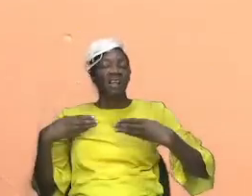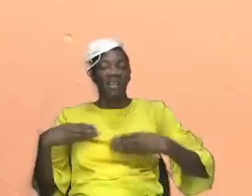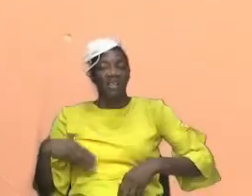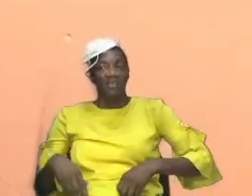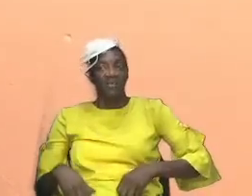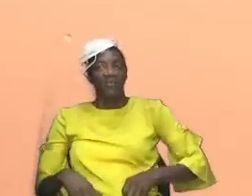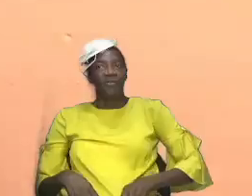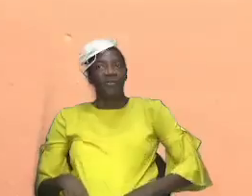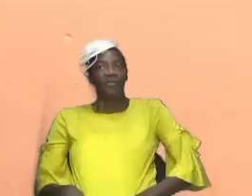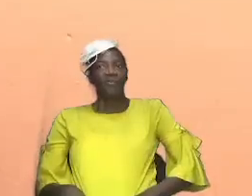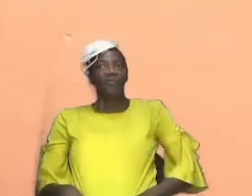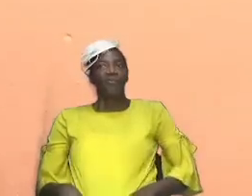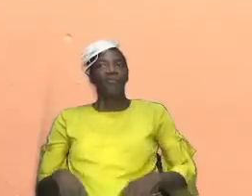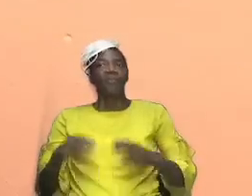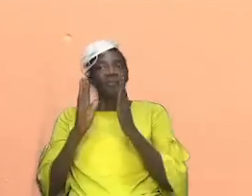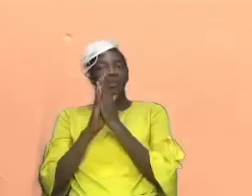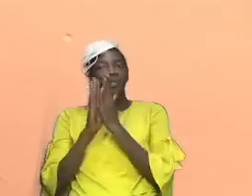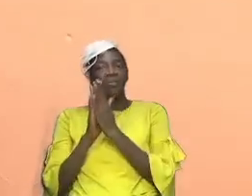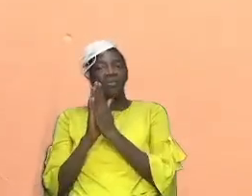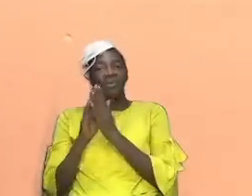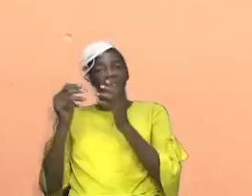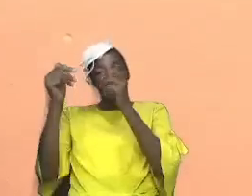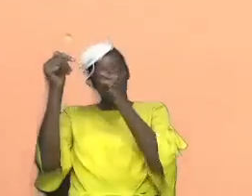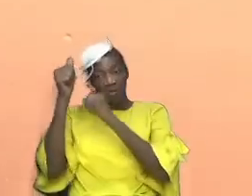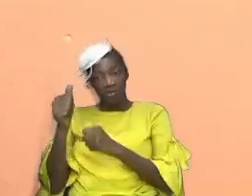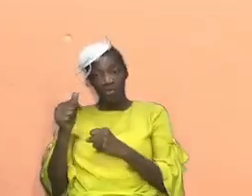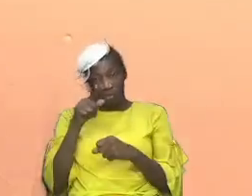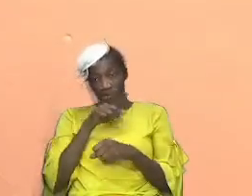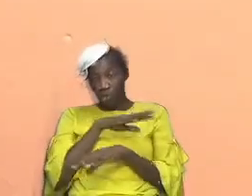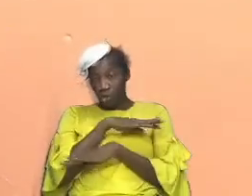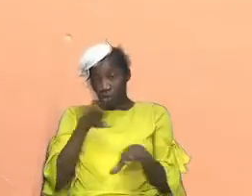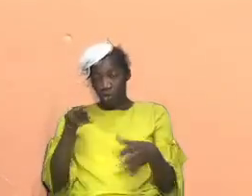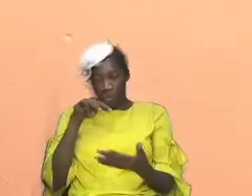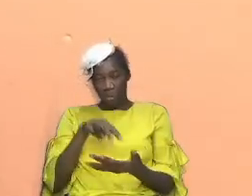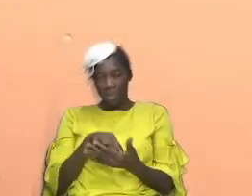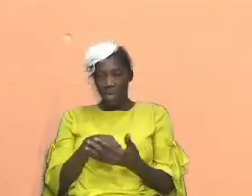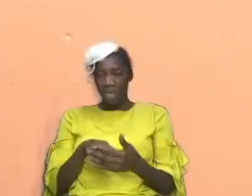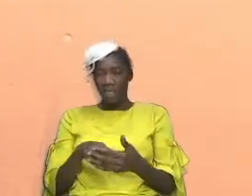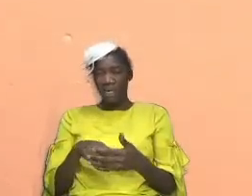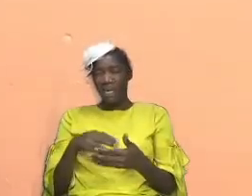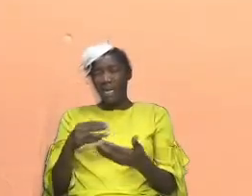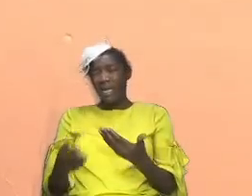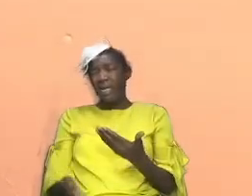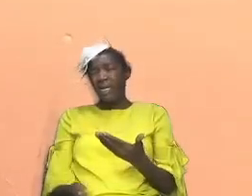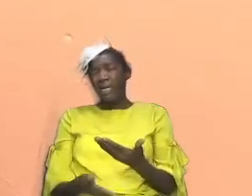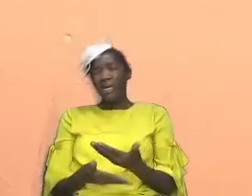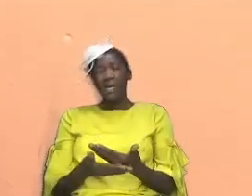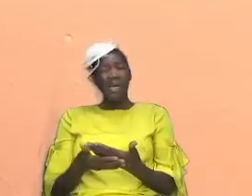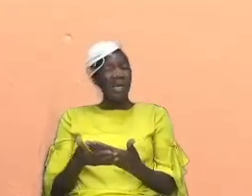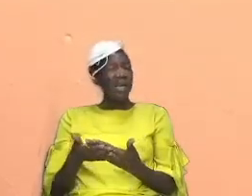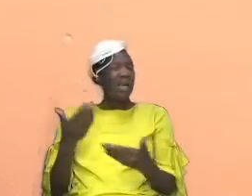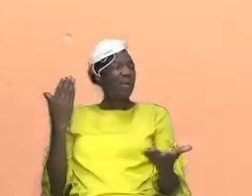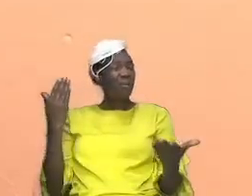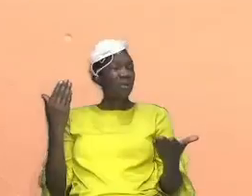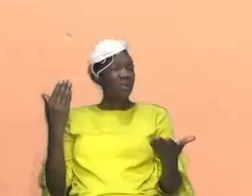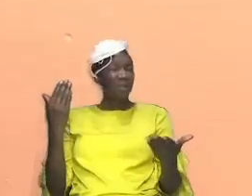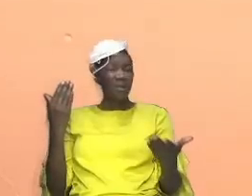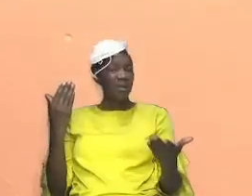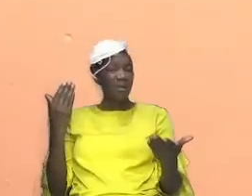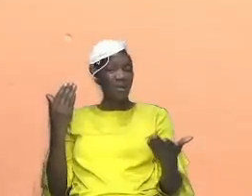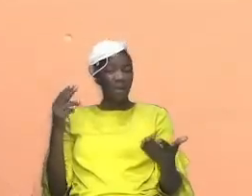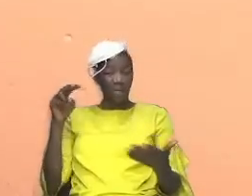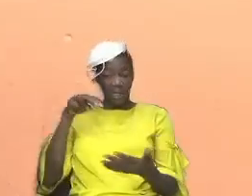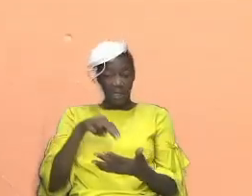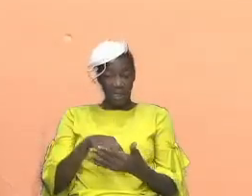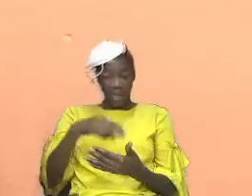of us will stand empty-handed when we stand before the judgment seat of Christ. And it is a serious